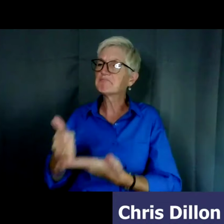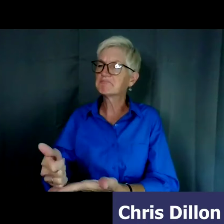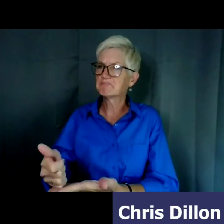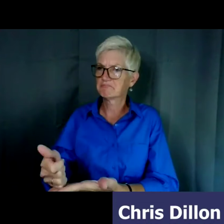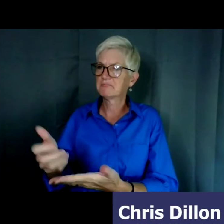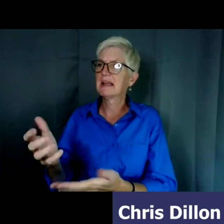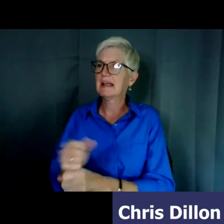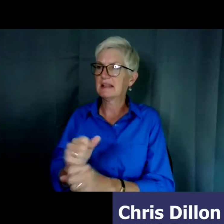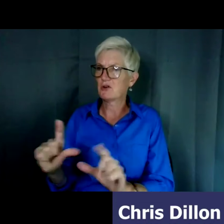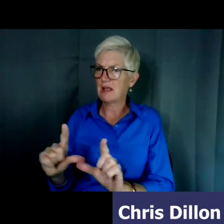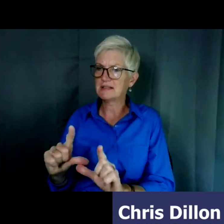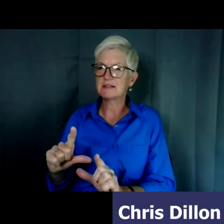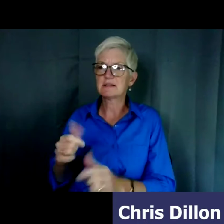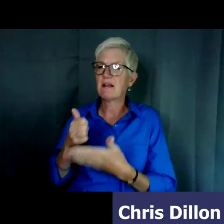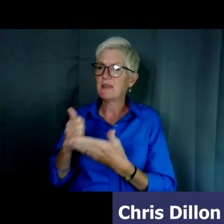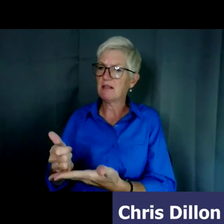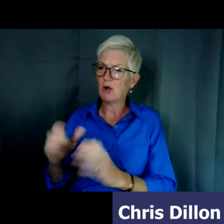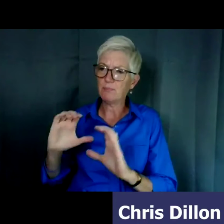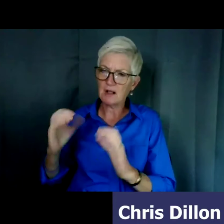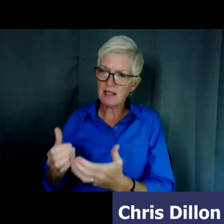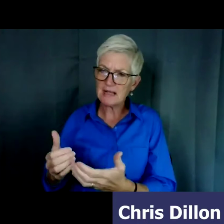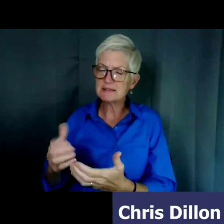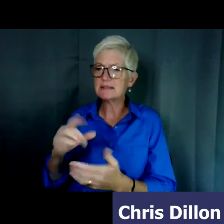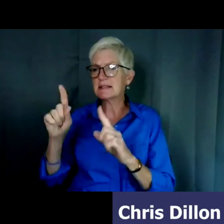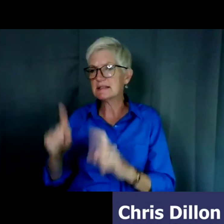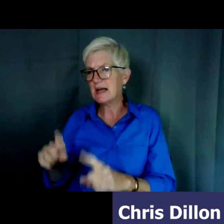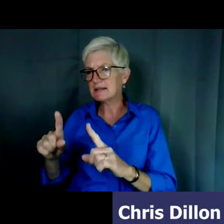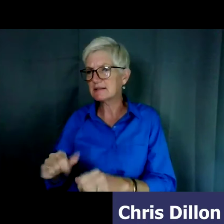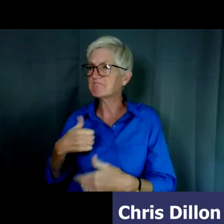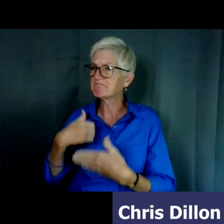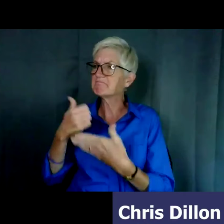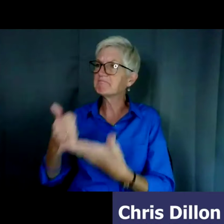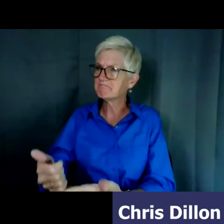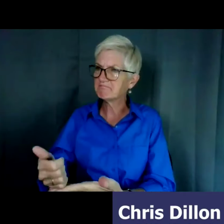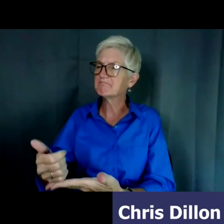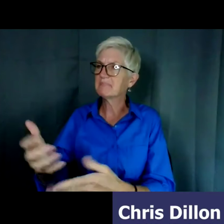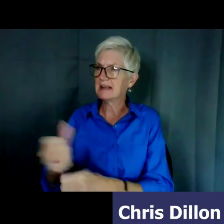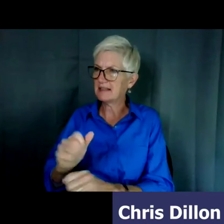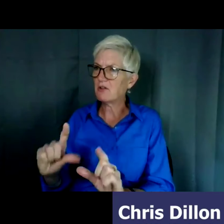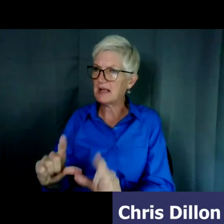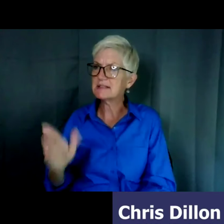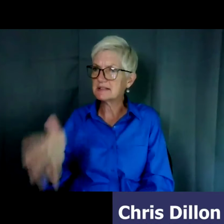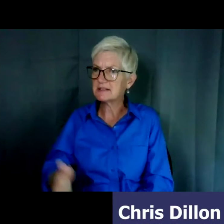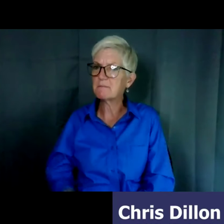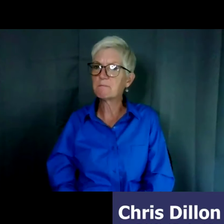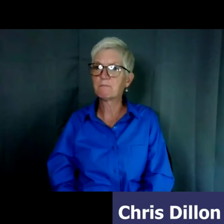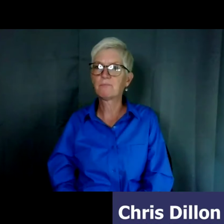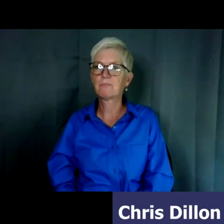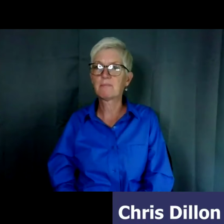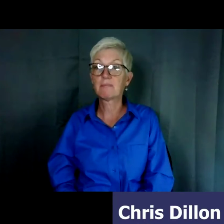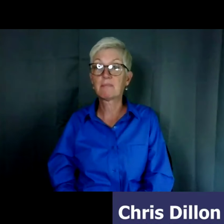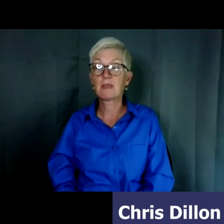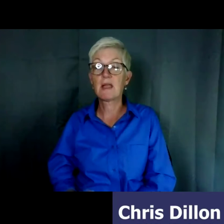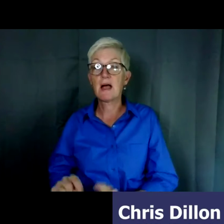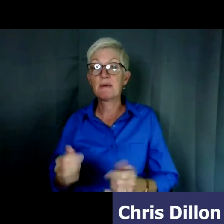the classes, some mock tests, and they're going to help them out in getting the licenses. What we're looking at